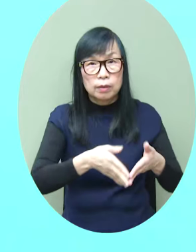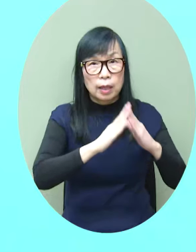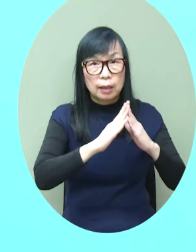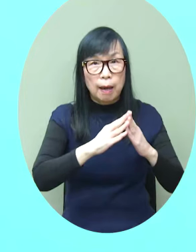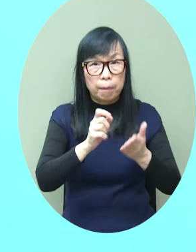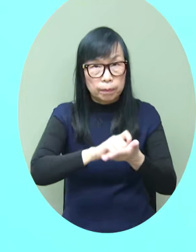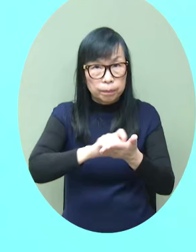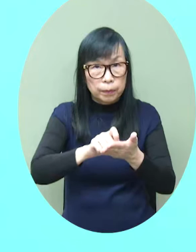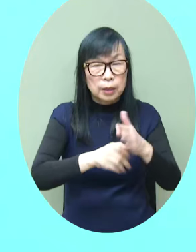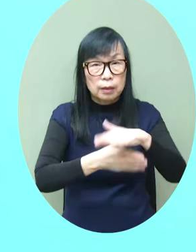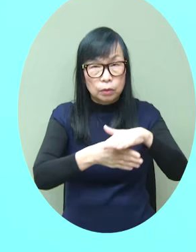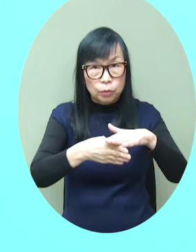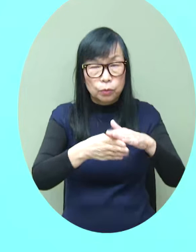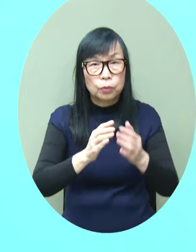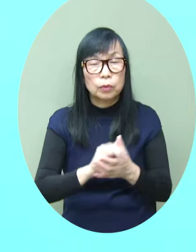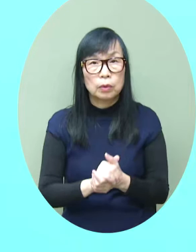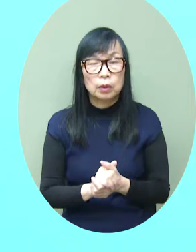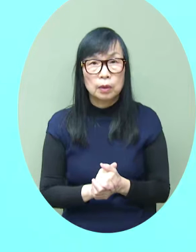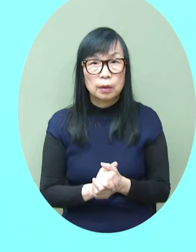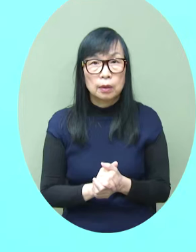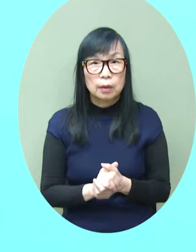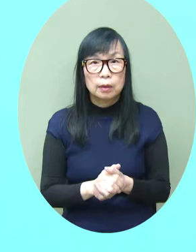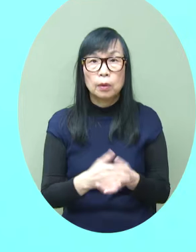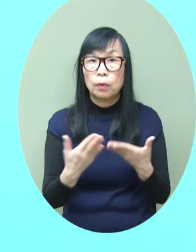the national security law has not